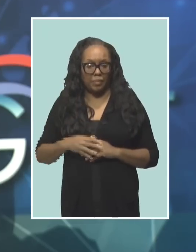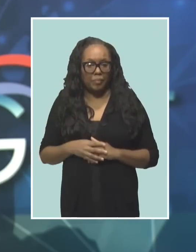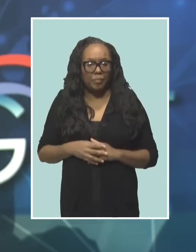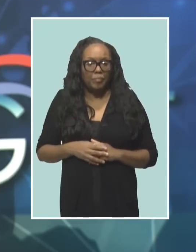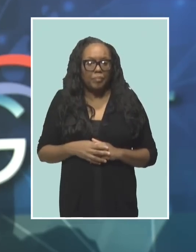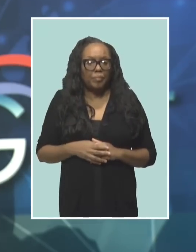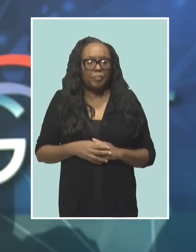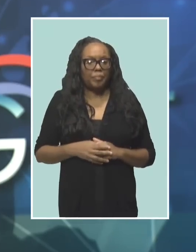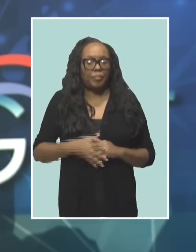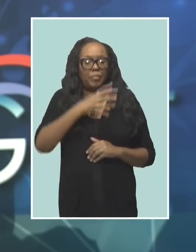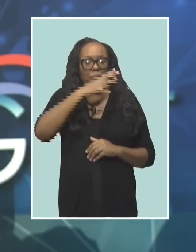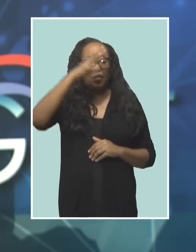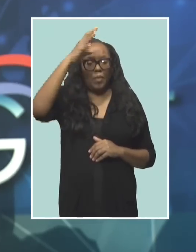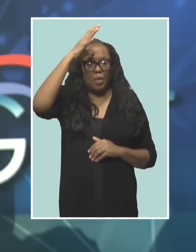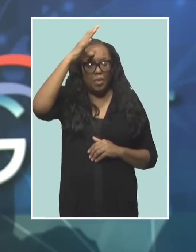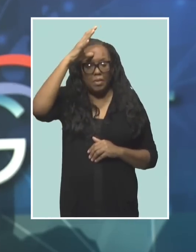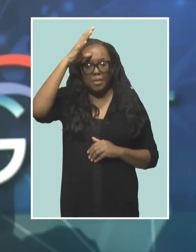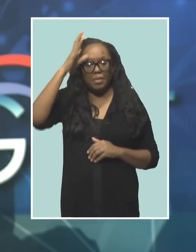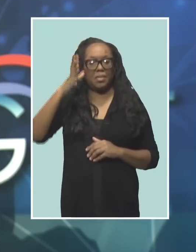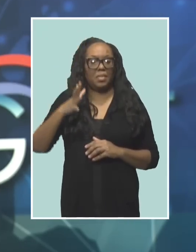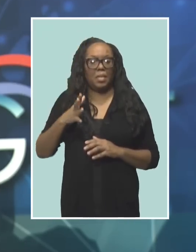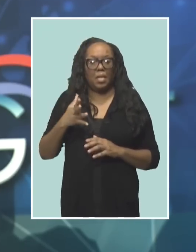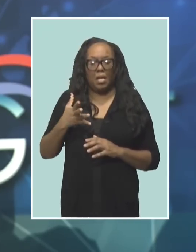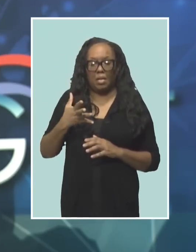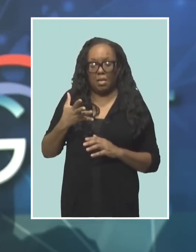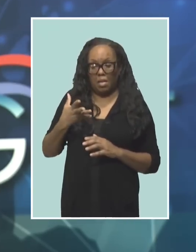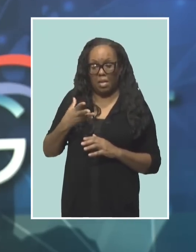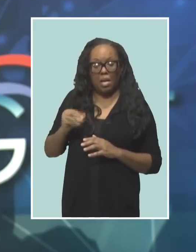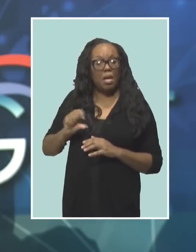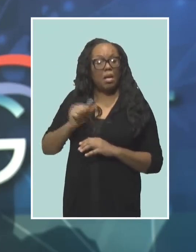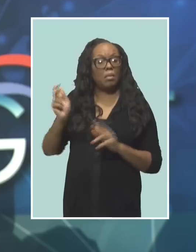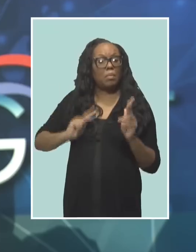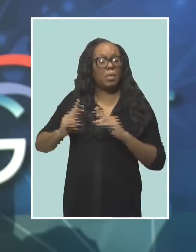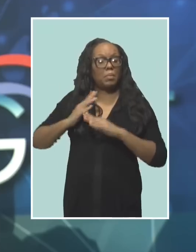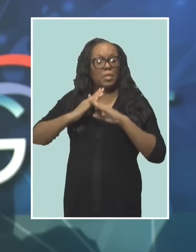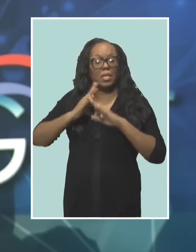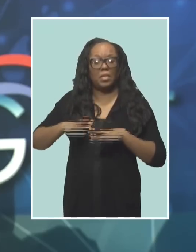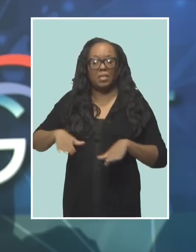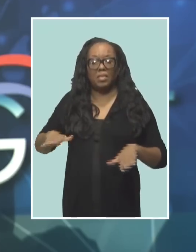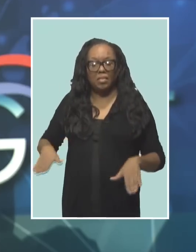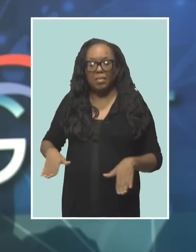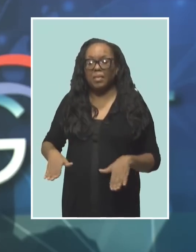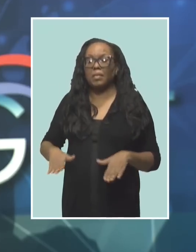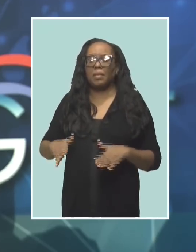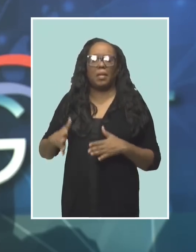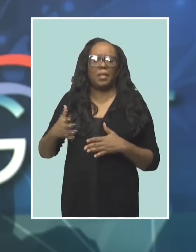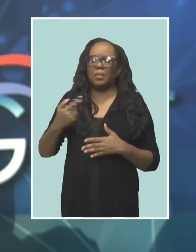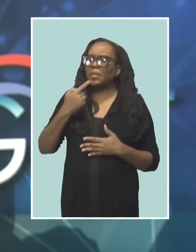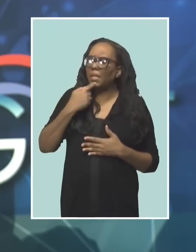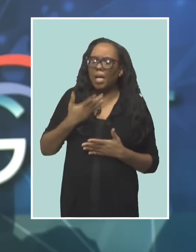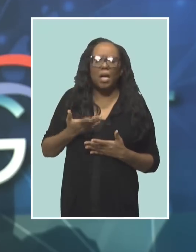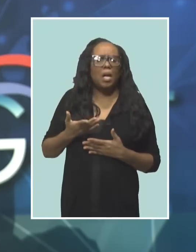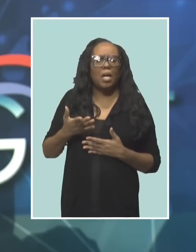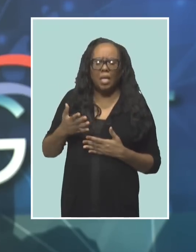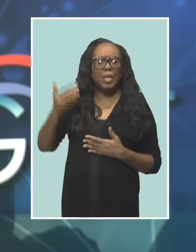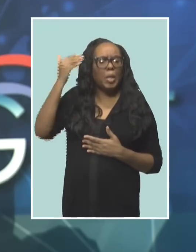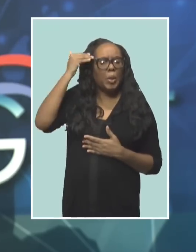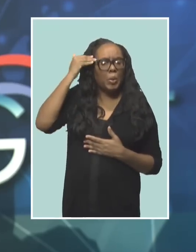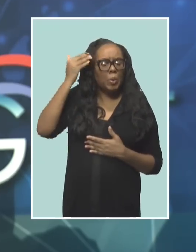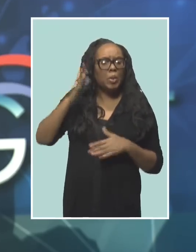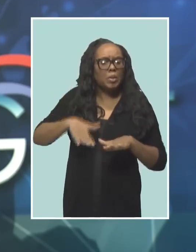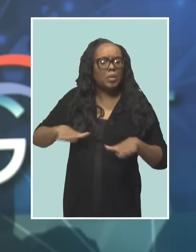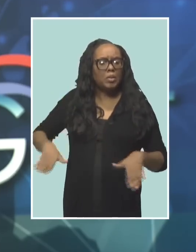and guardians are dropping child abuse cases. The issue has been highlighted by Minister of People Empowerment and Elder Affairs Kirk